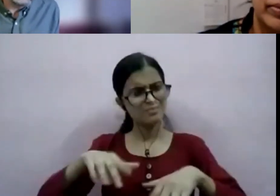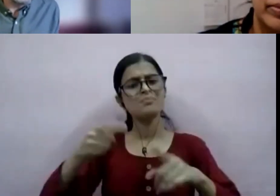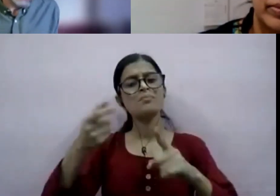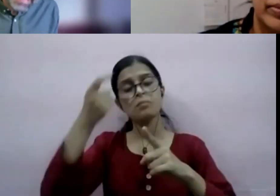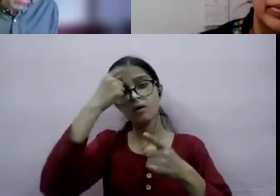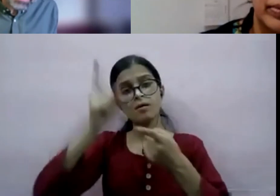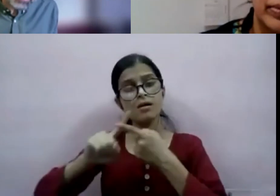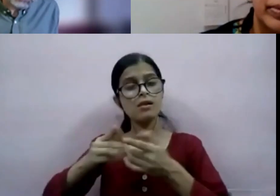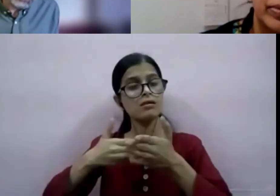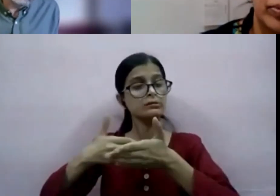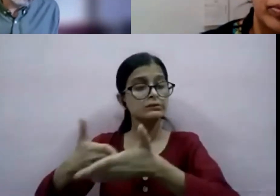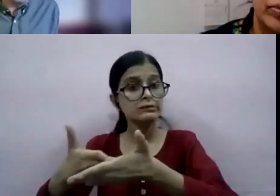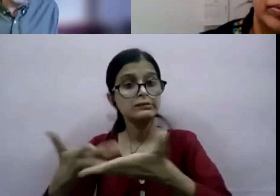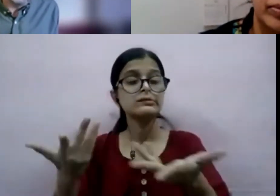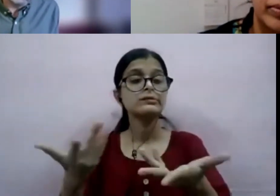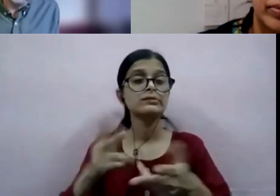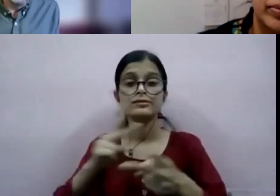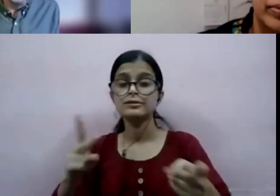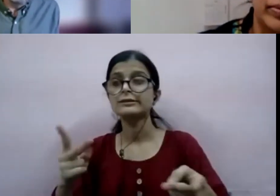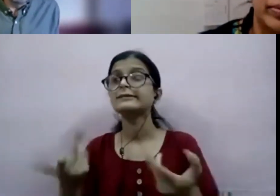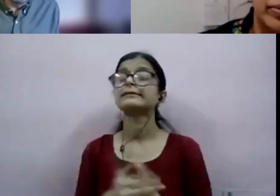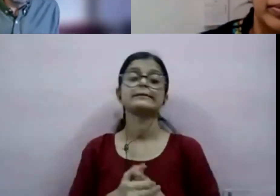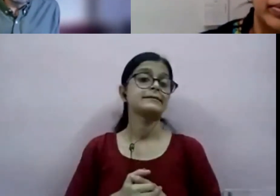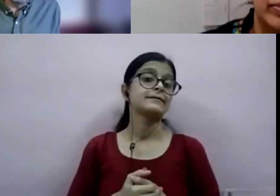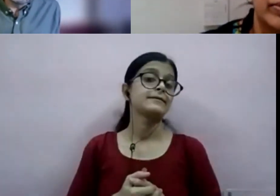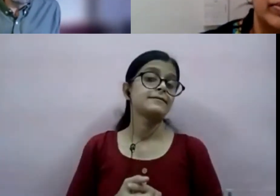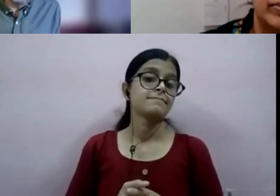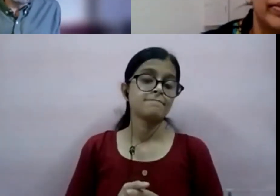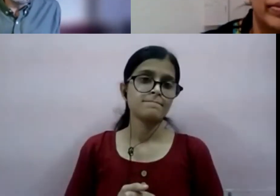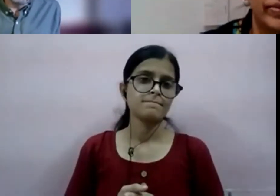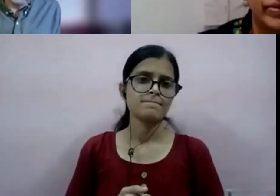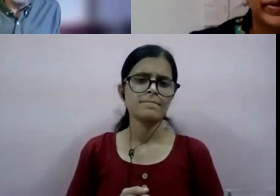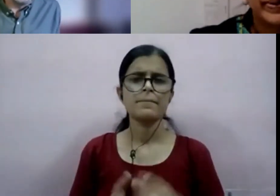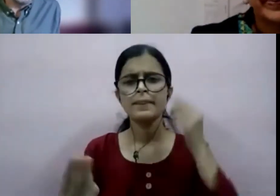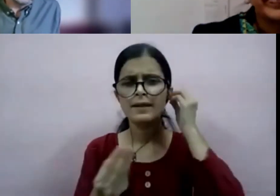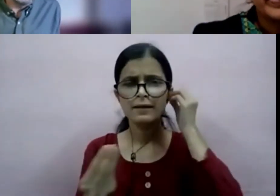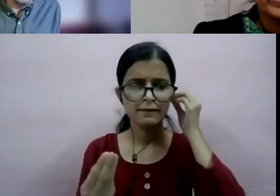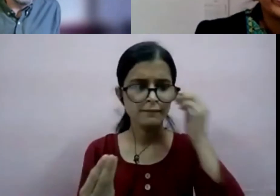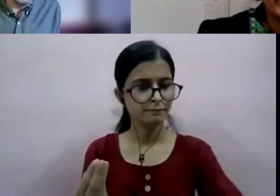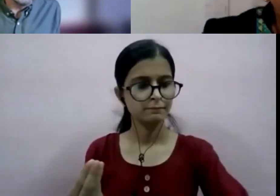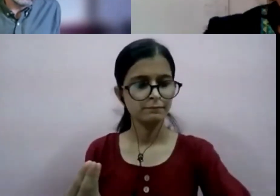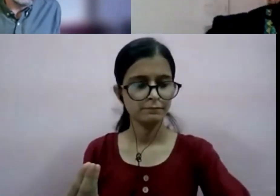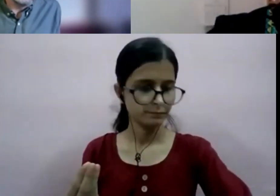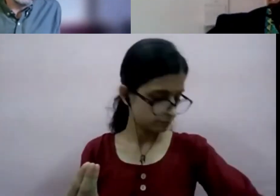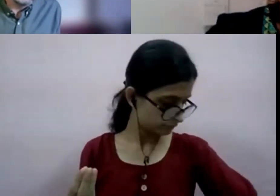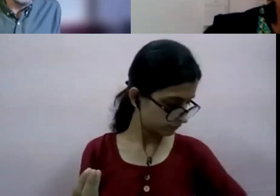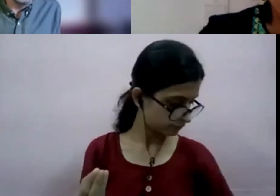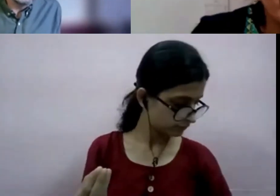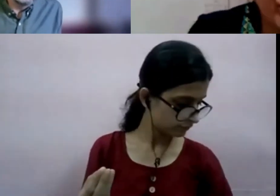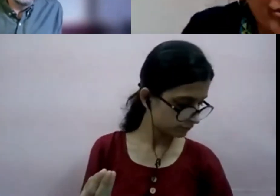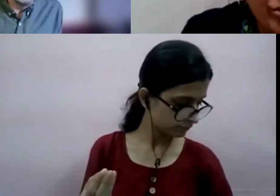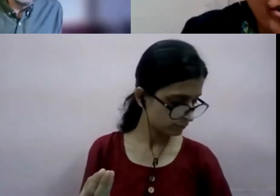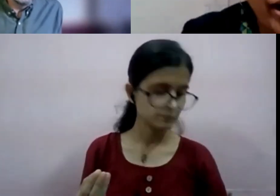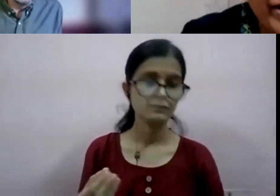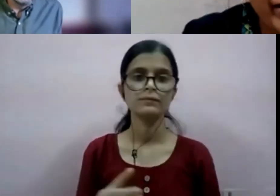lot of different, we need that materialist element as well as the more, as well as within the sort of Foucauldian representation. Thank you. I'm